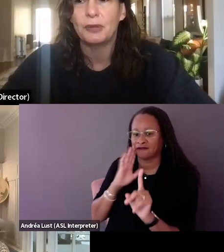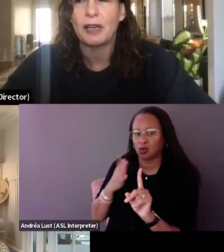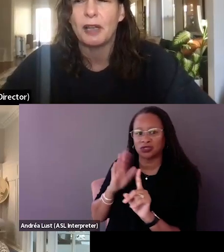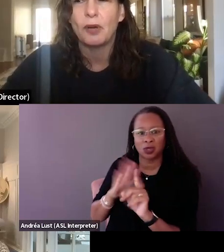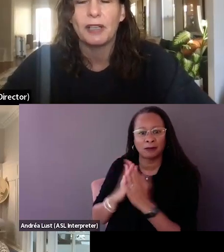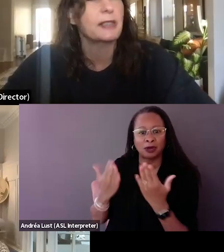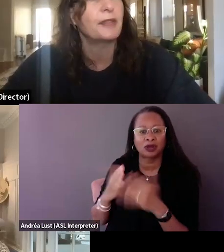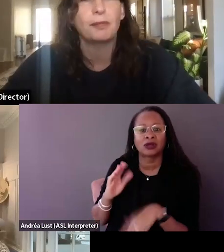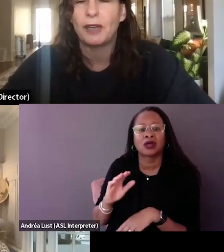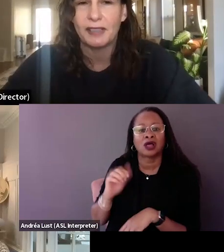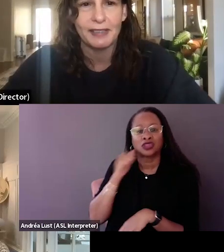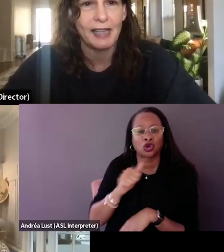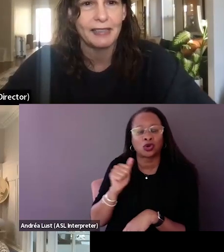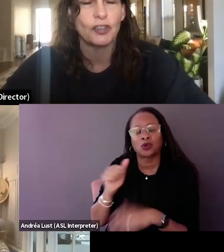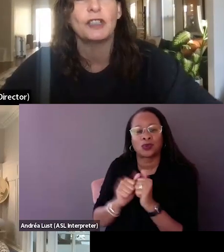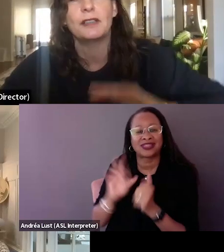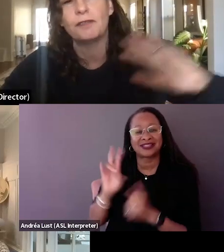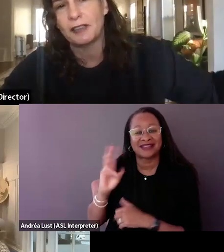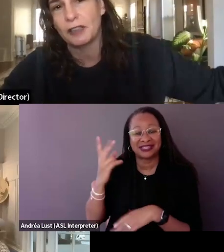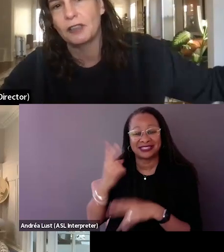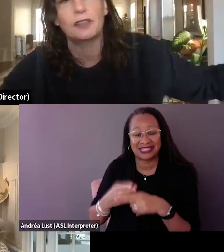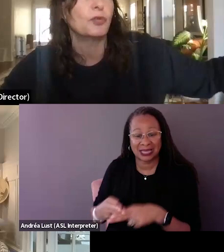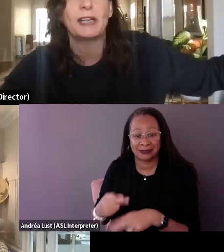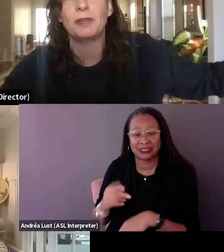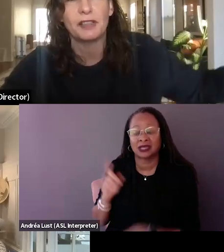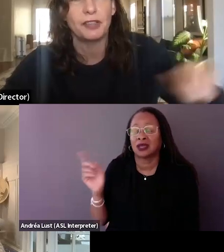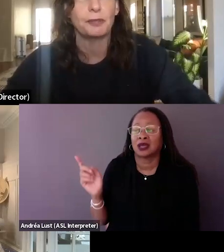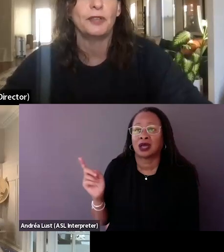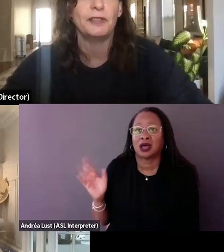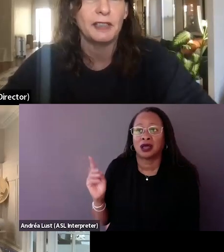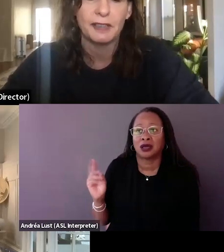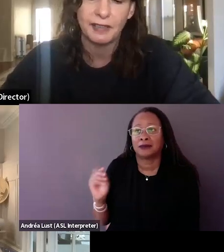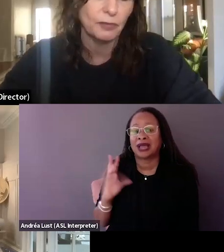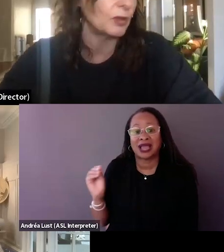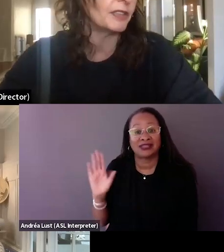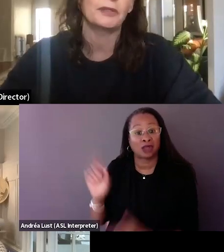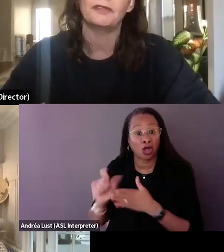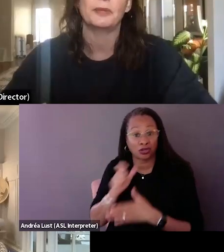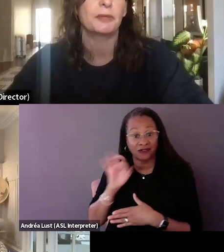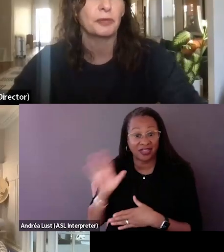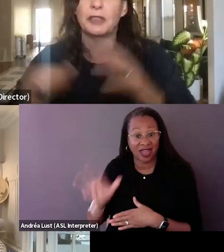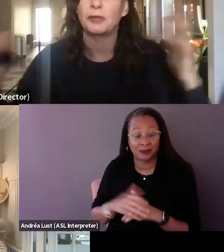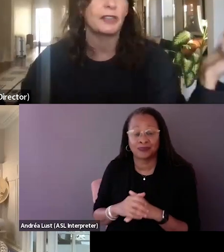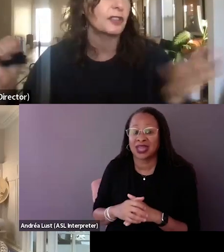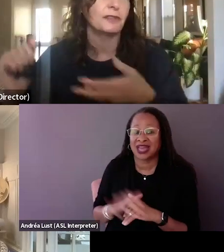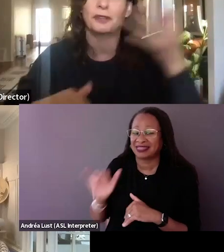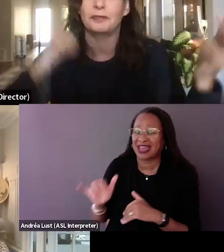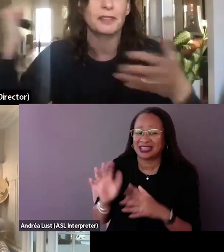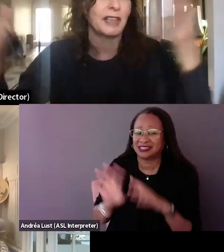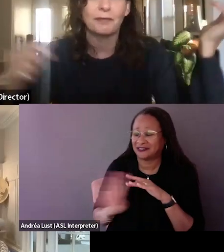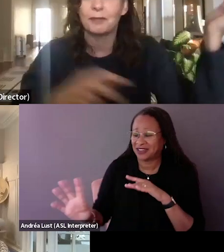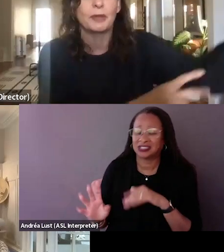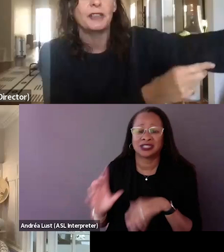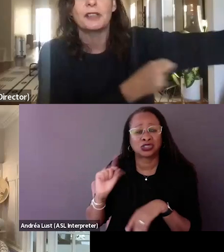I knew I wanted something present tense. She had defected, 20 plus years previous. I didn't want to do a film that was a recreation of